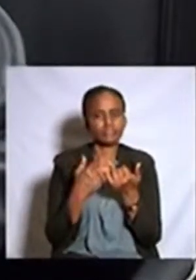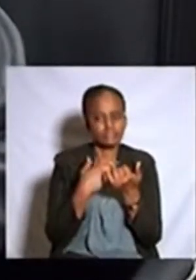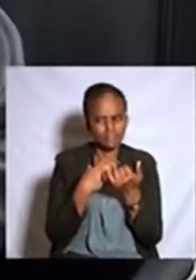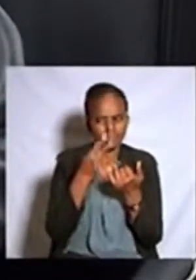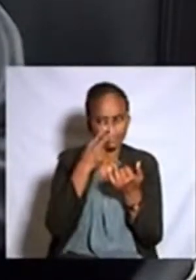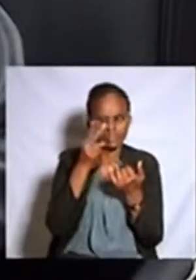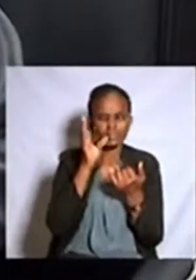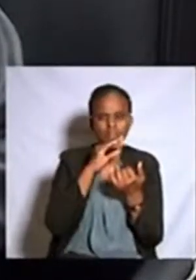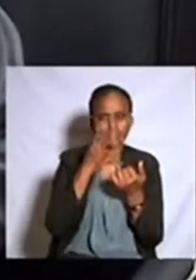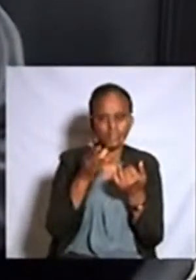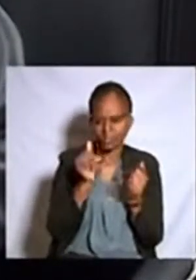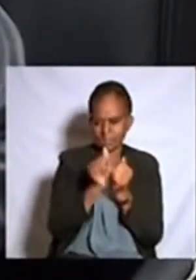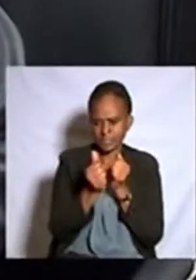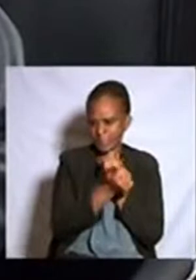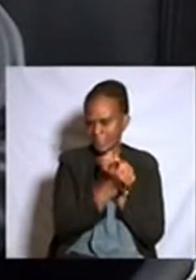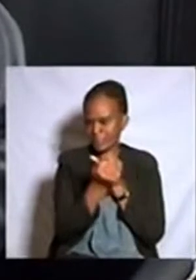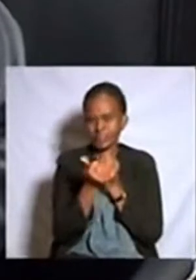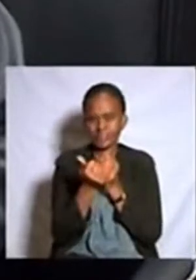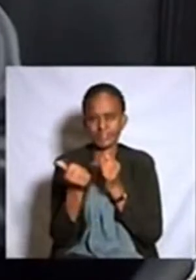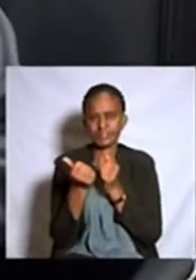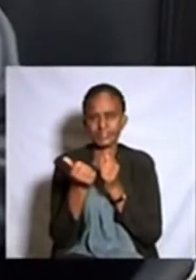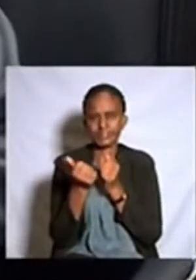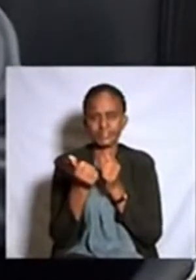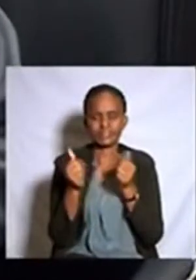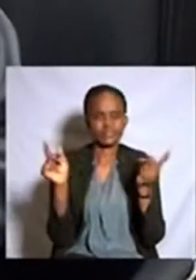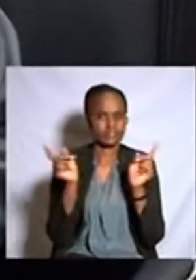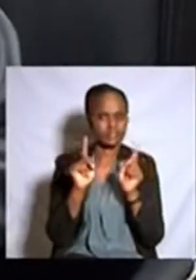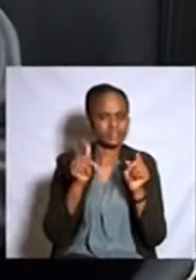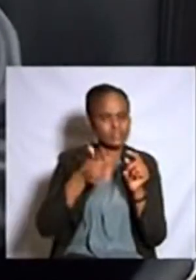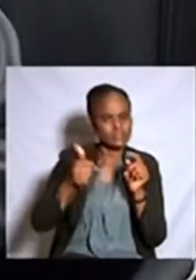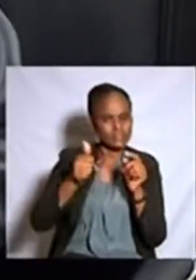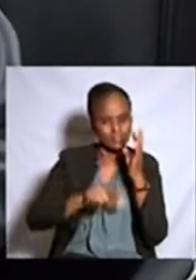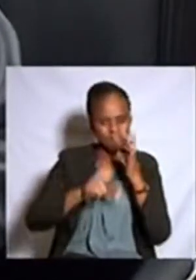seen with the other entities where you will